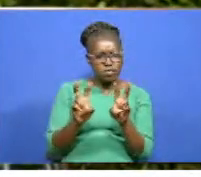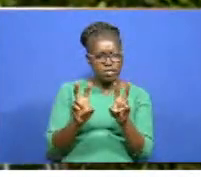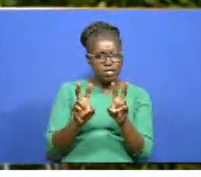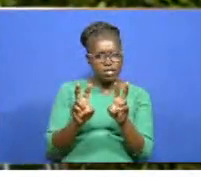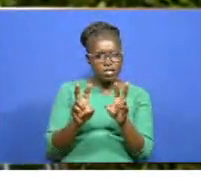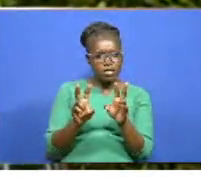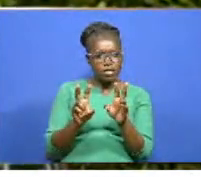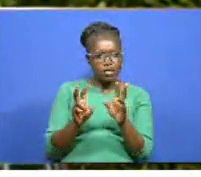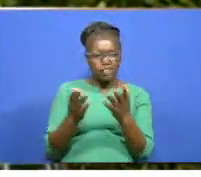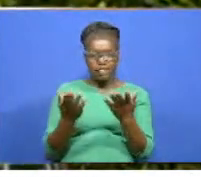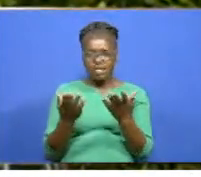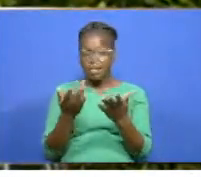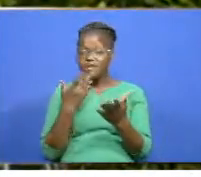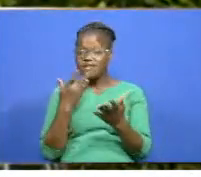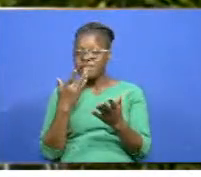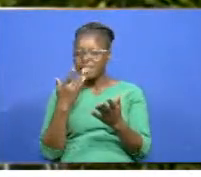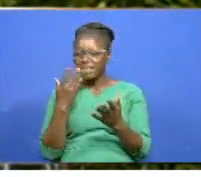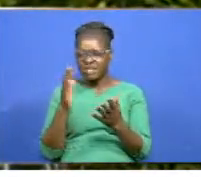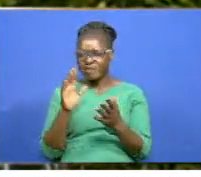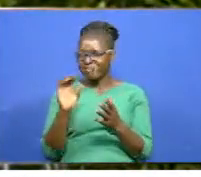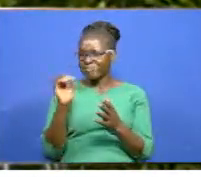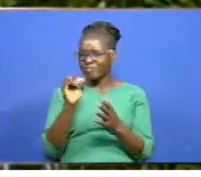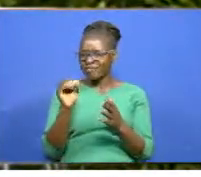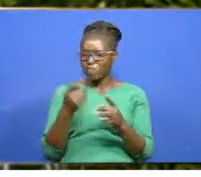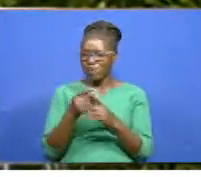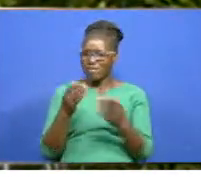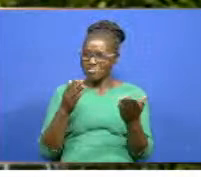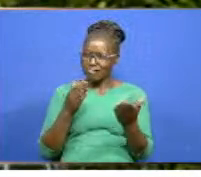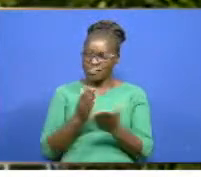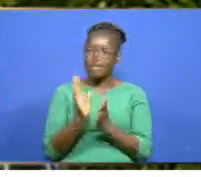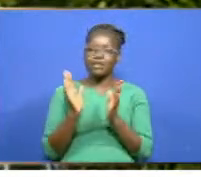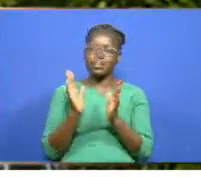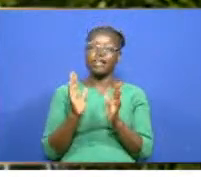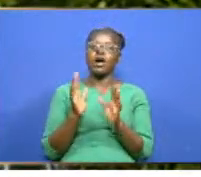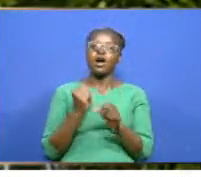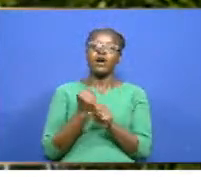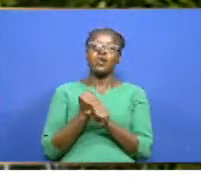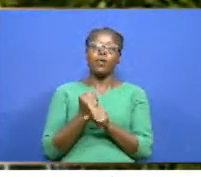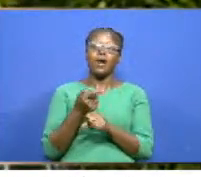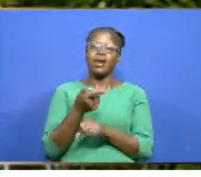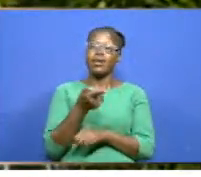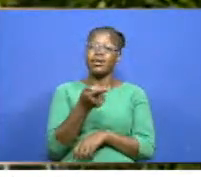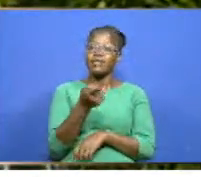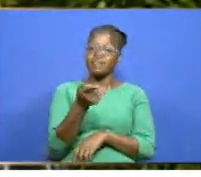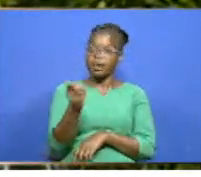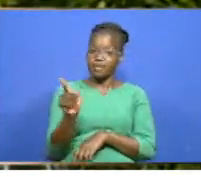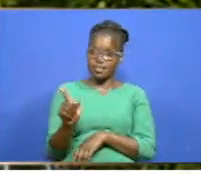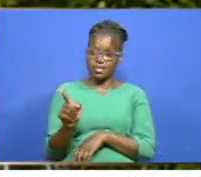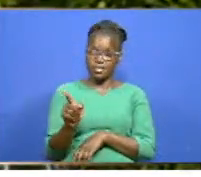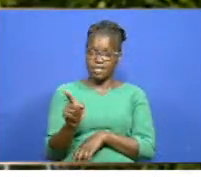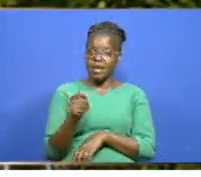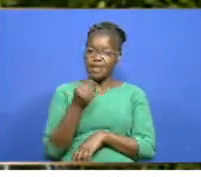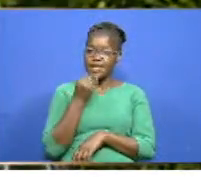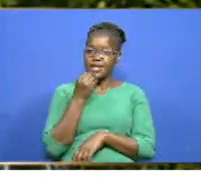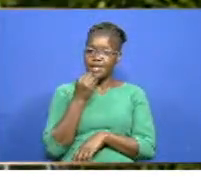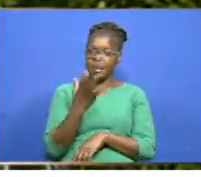impartial, and thorough in their operations, so that